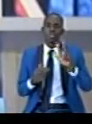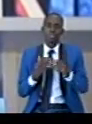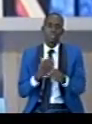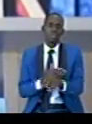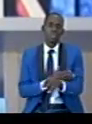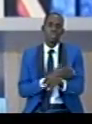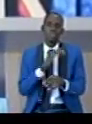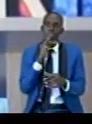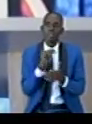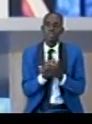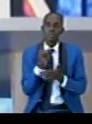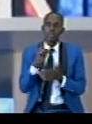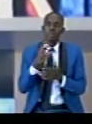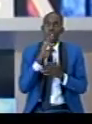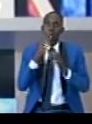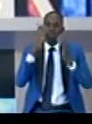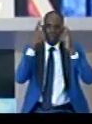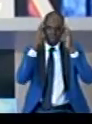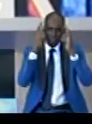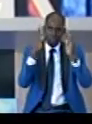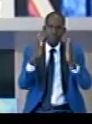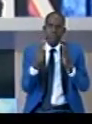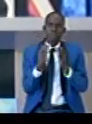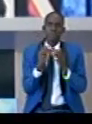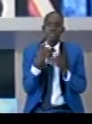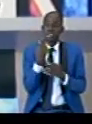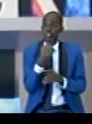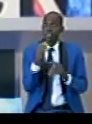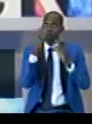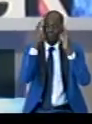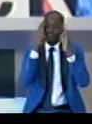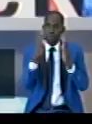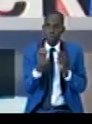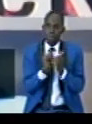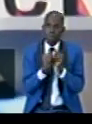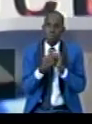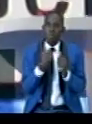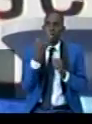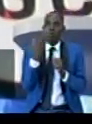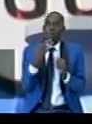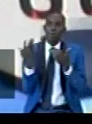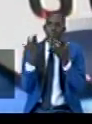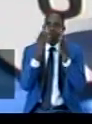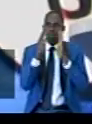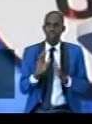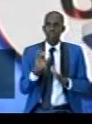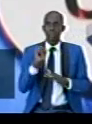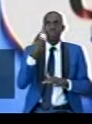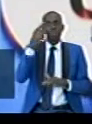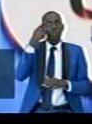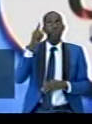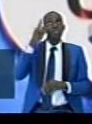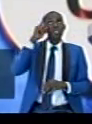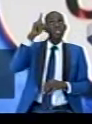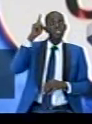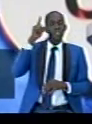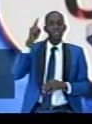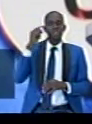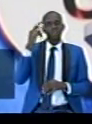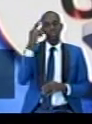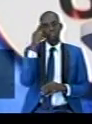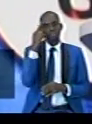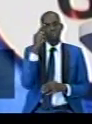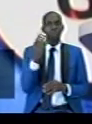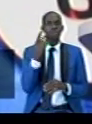focused pursuit of servants for his cause. It tells us in Psalm